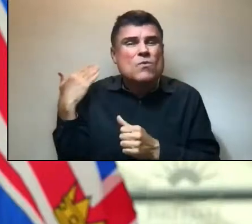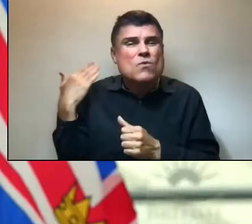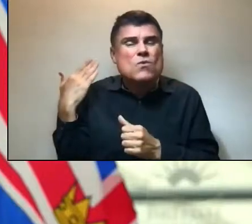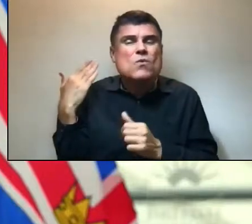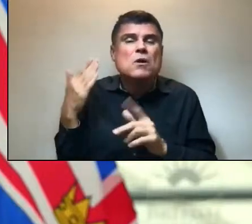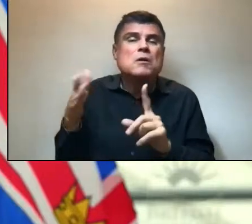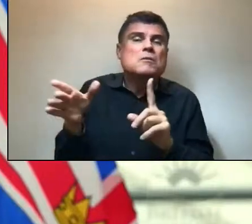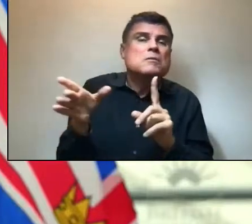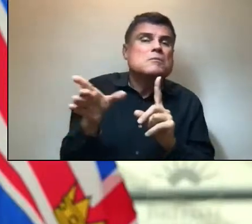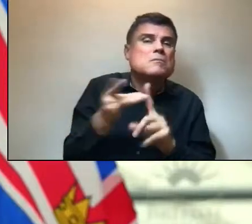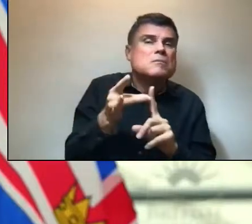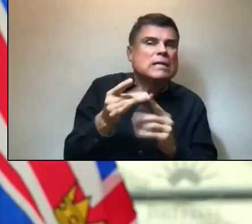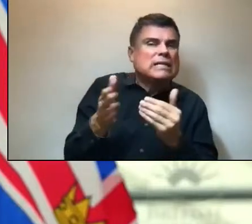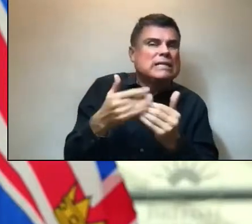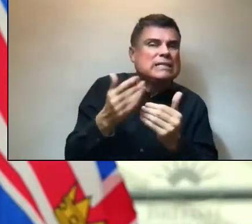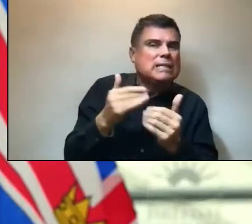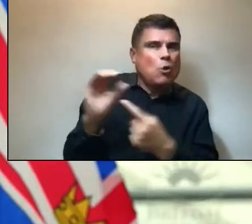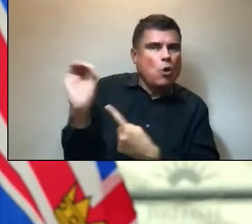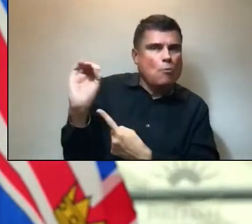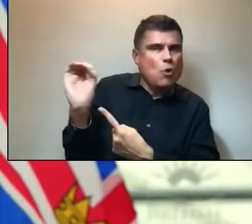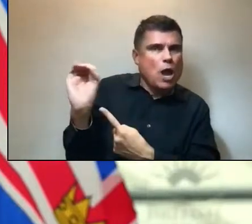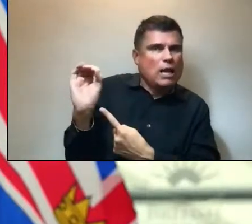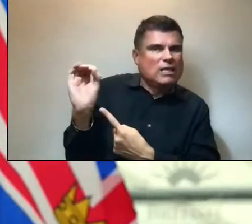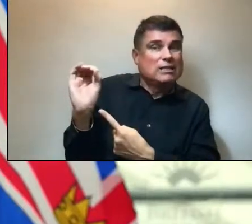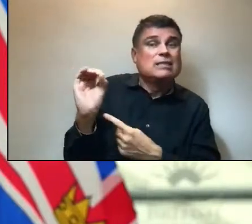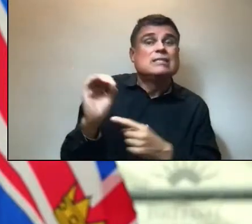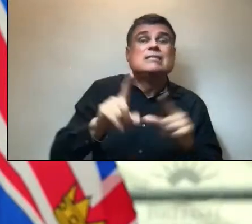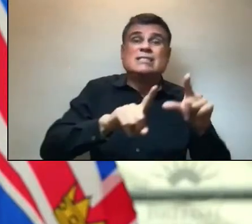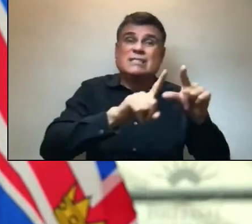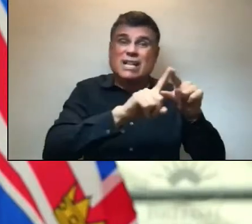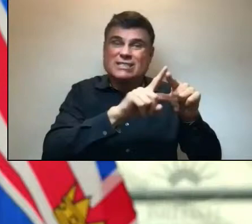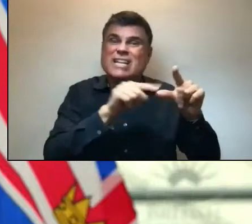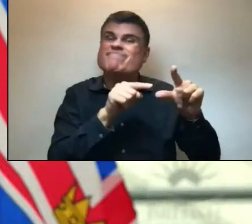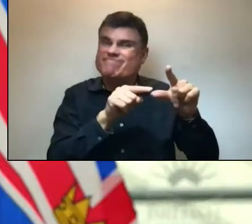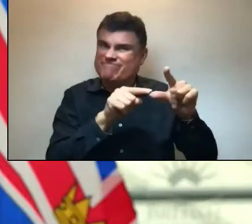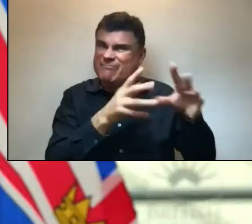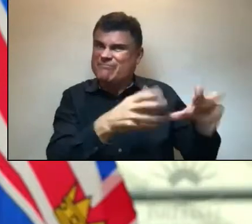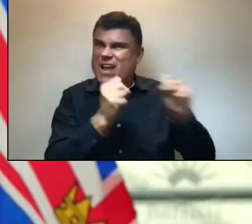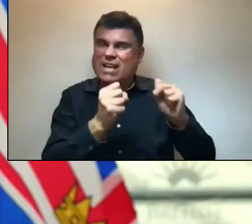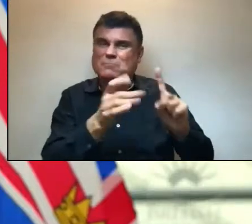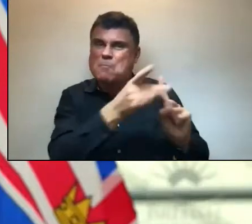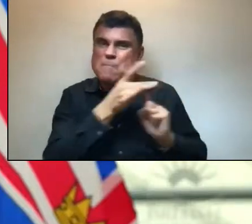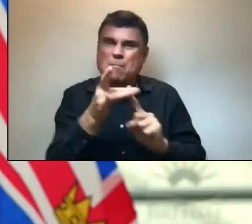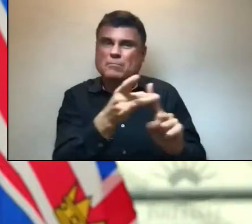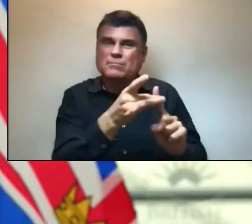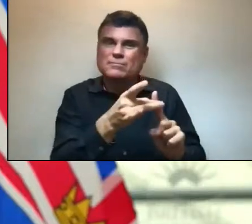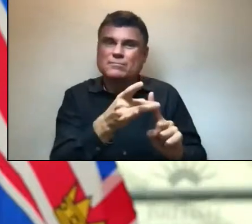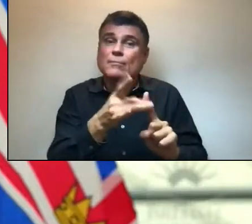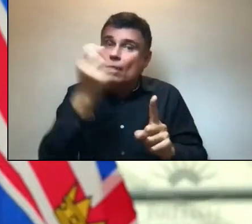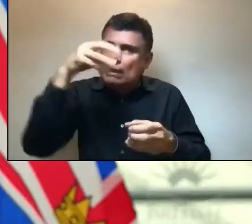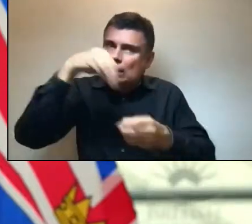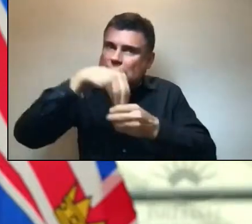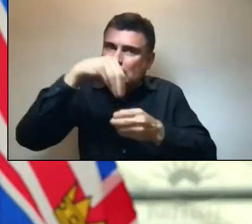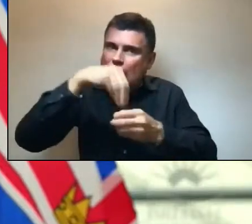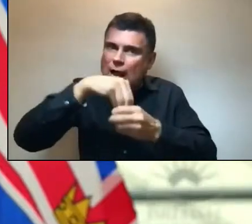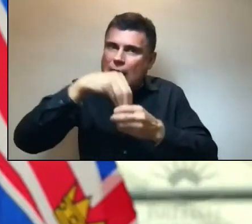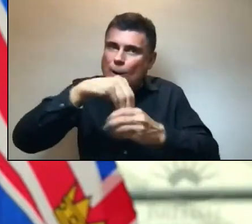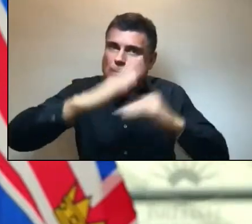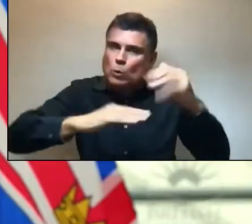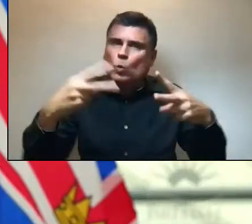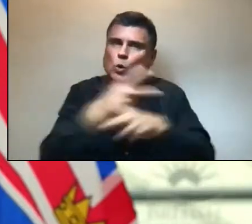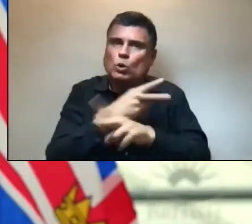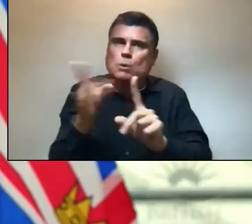transmitted indoors, in small particles. Those are the situations where it will spread faster.